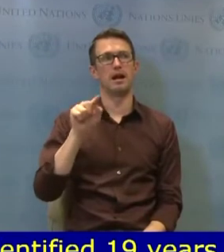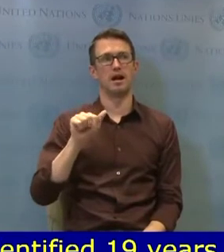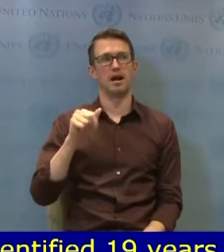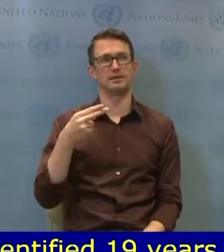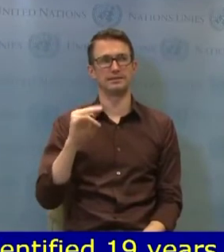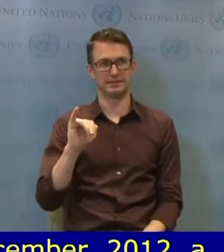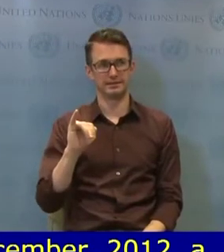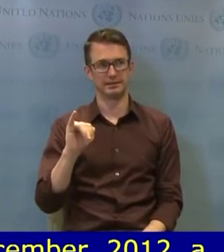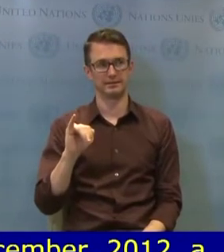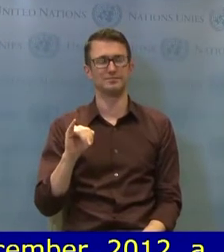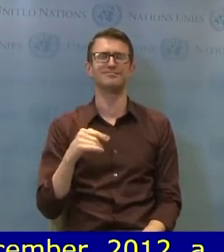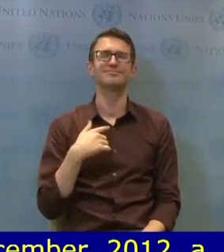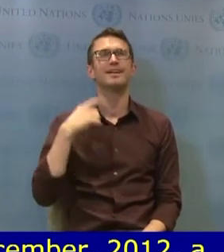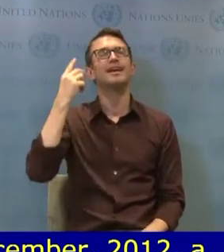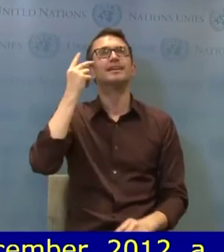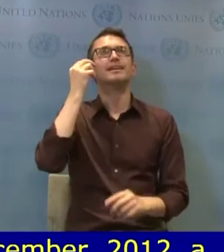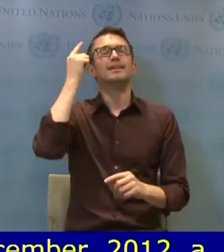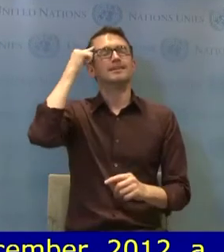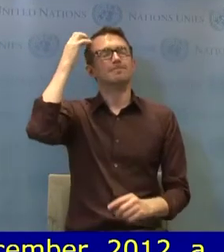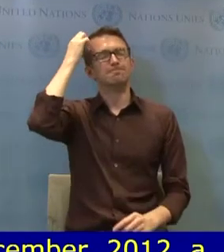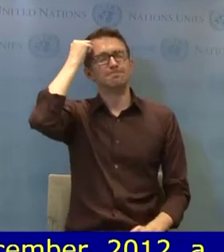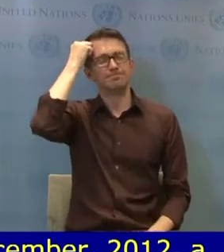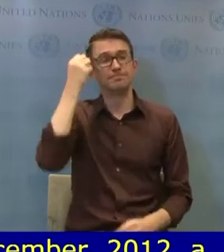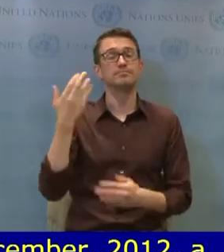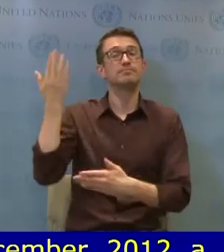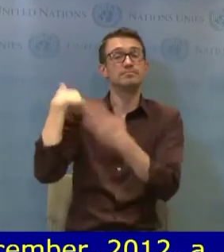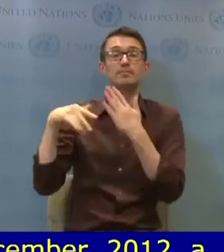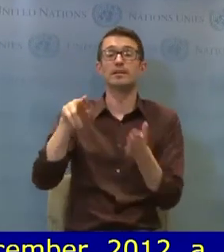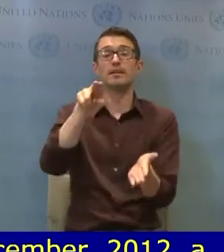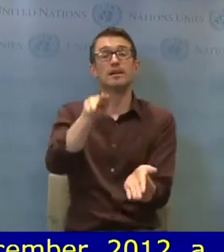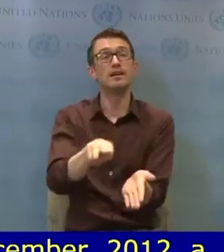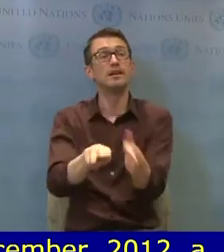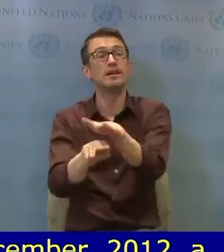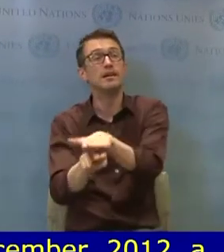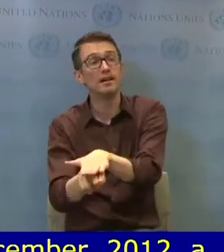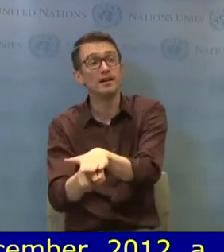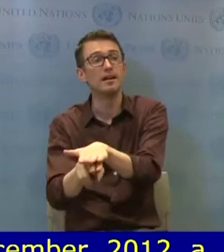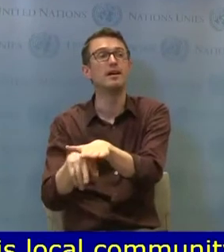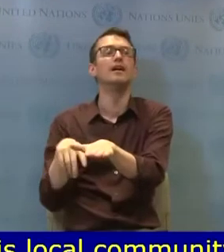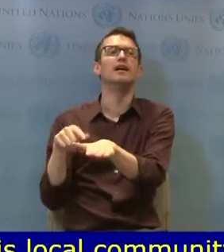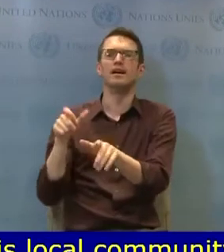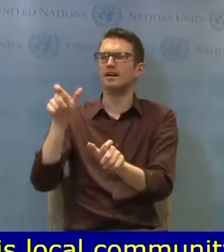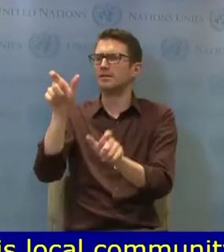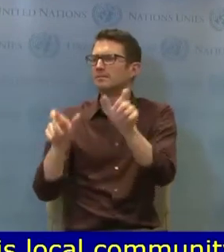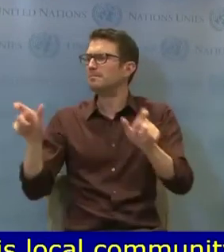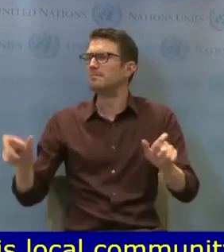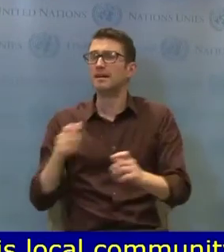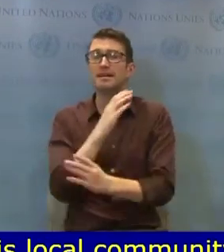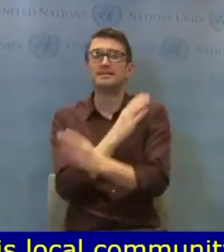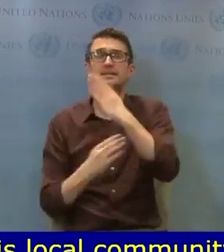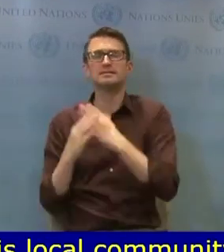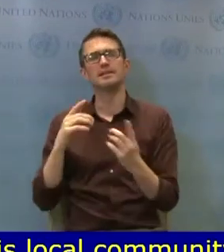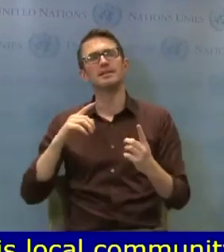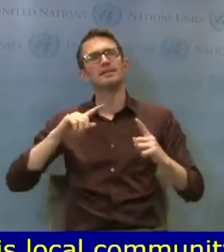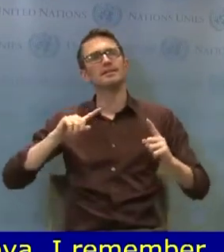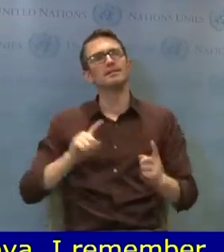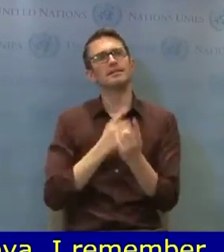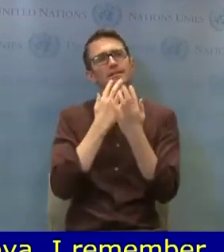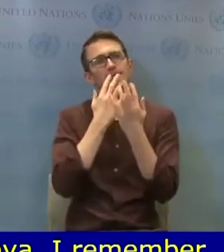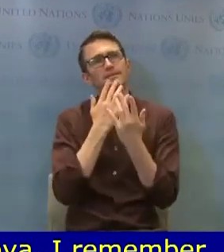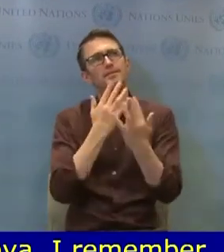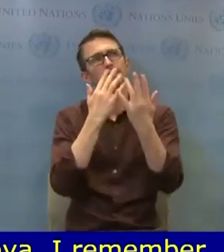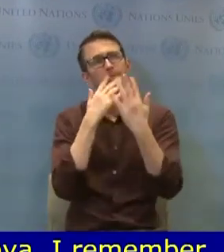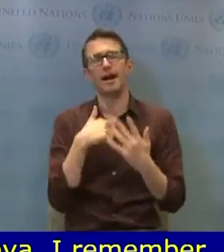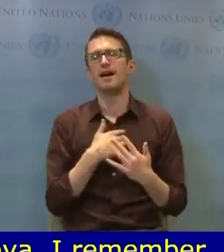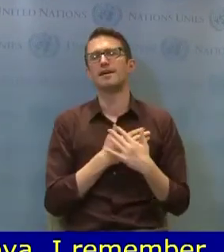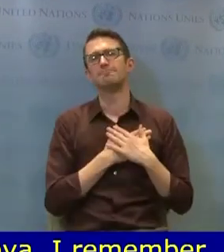and sing in honor of my father. In that moment, I learned that December 3rd is also, coincidentally, International Day